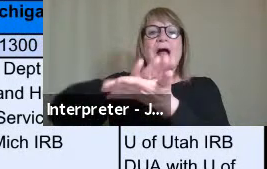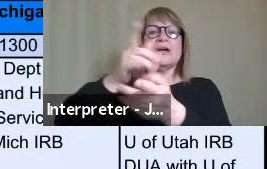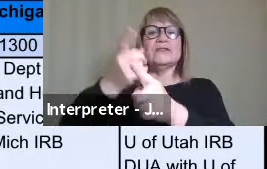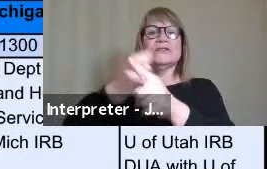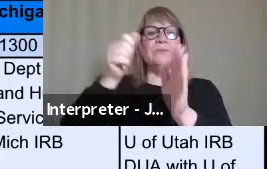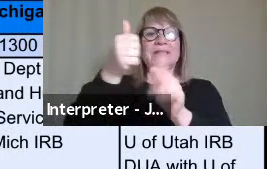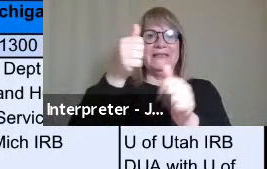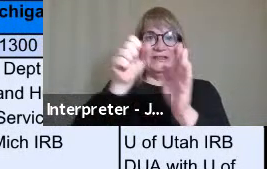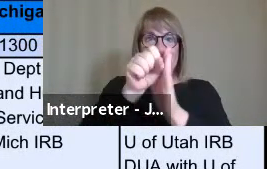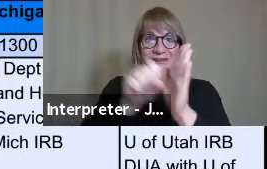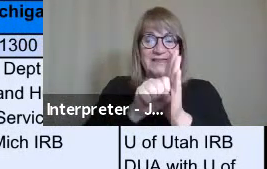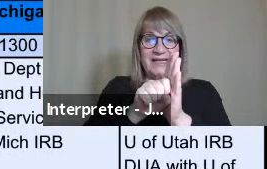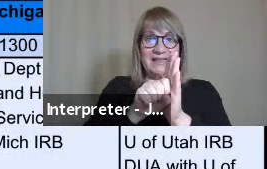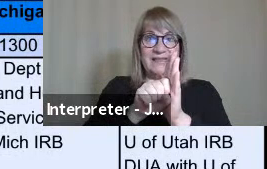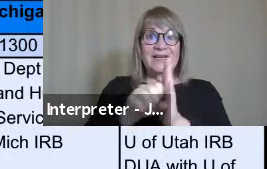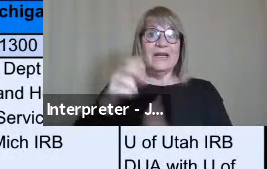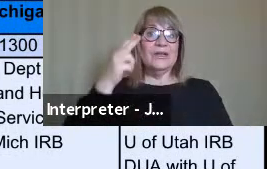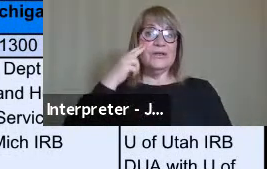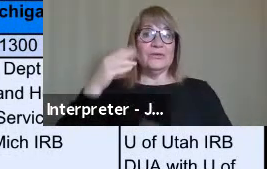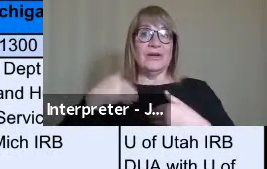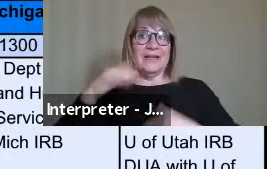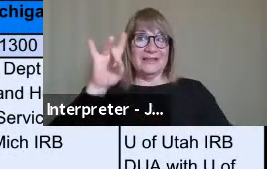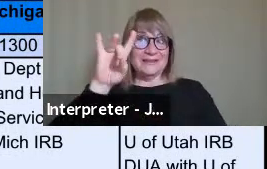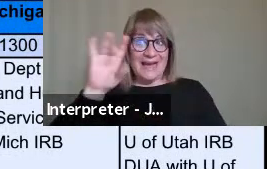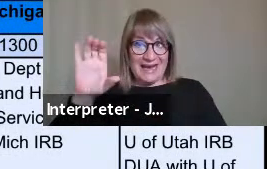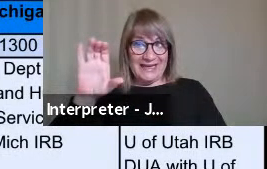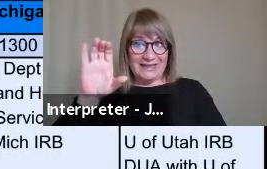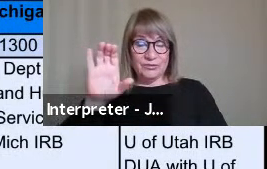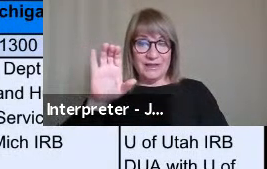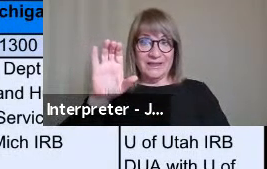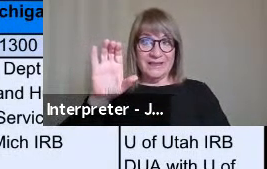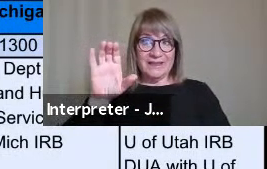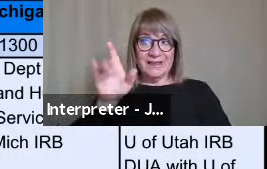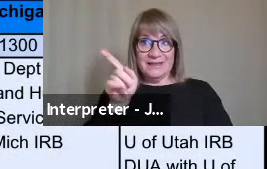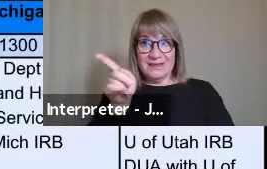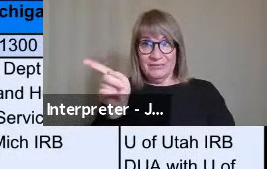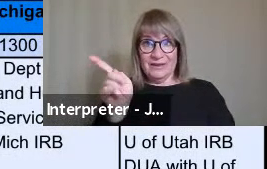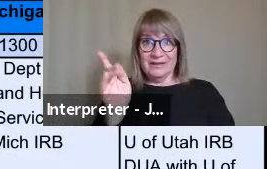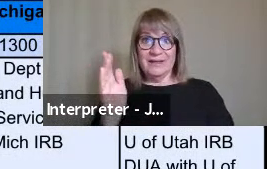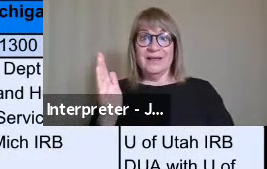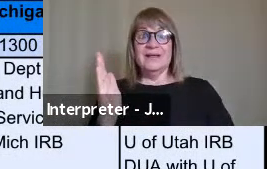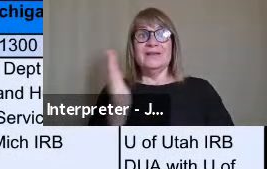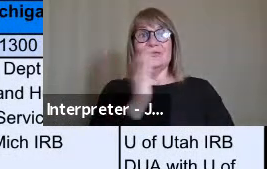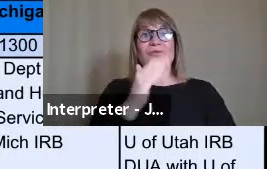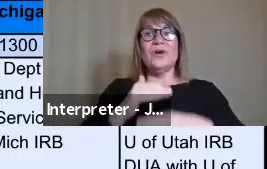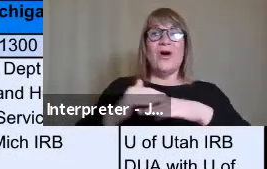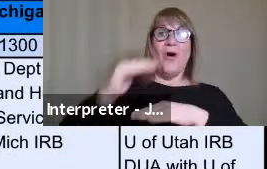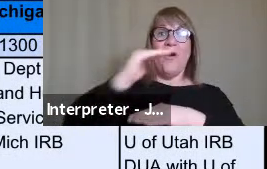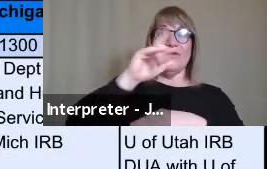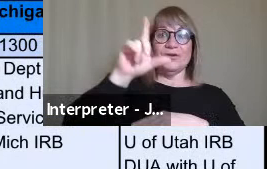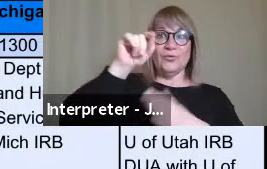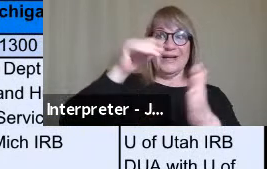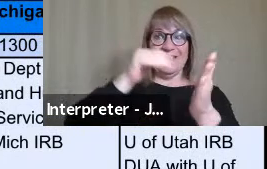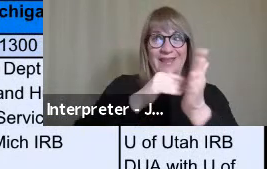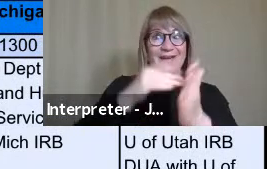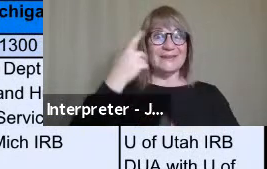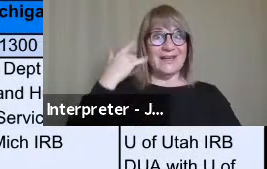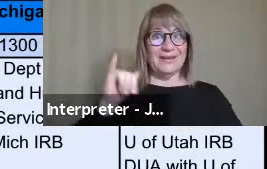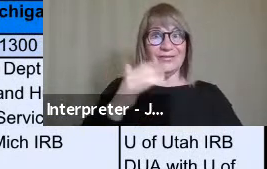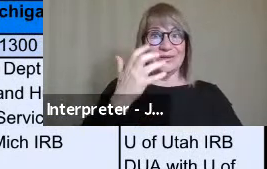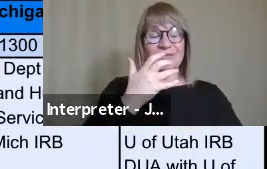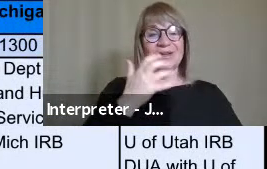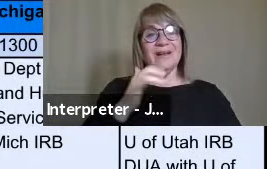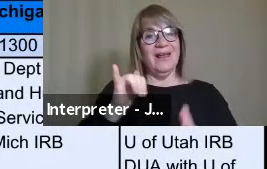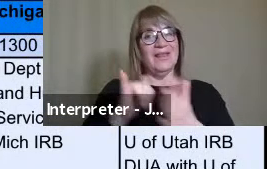from 800 in utah which is the rightmost column to over 20 000 in california which is the the most